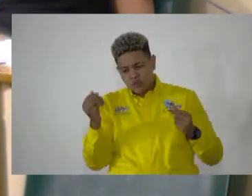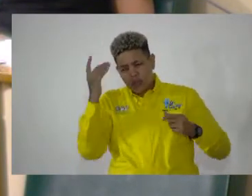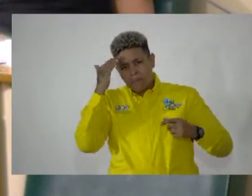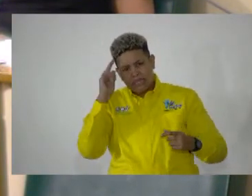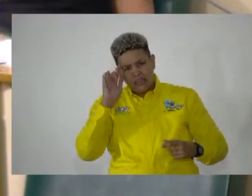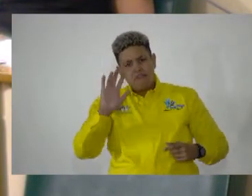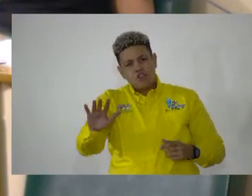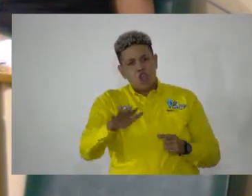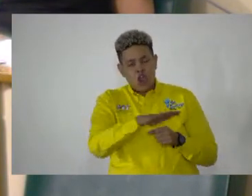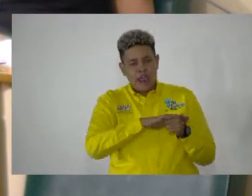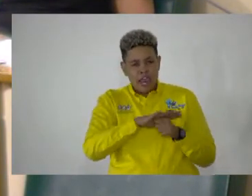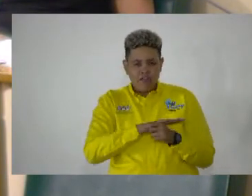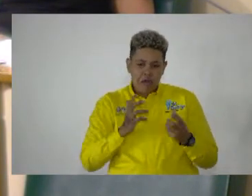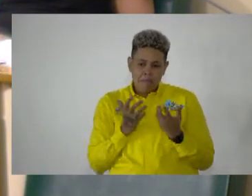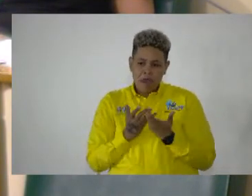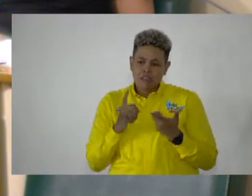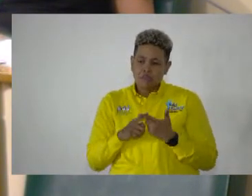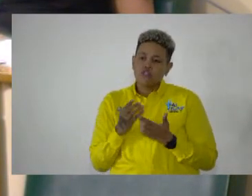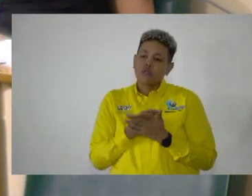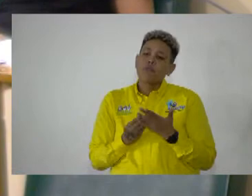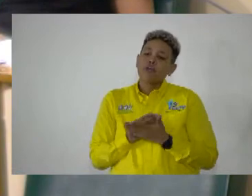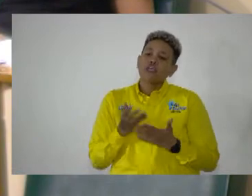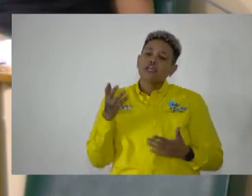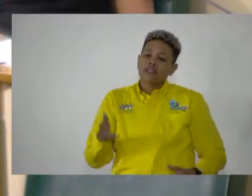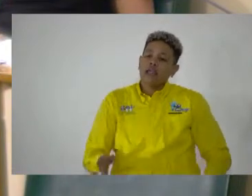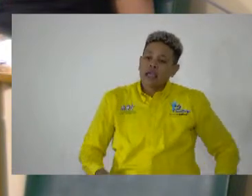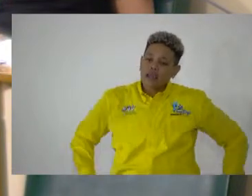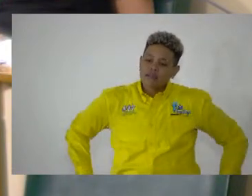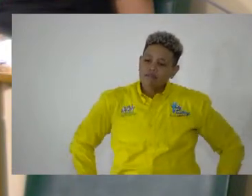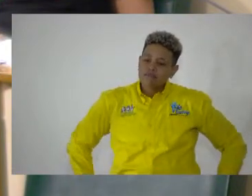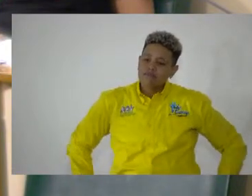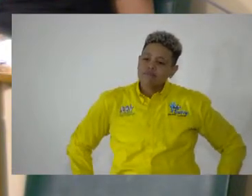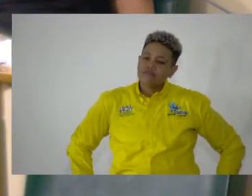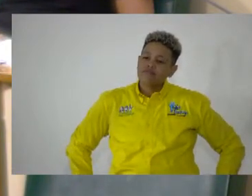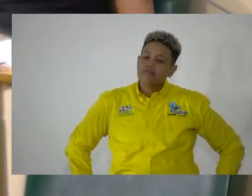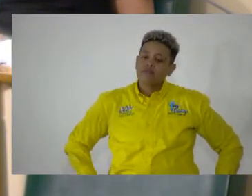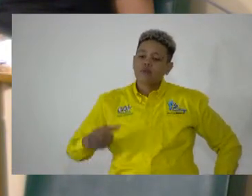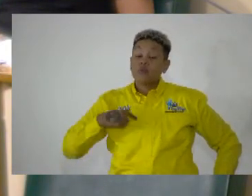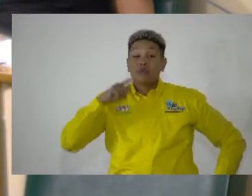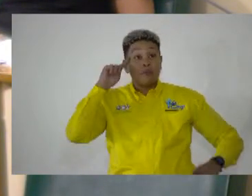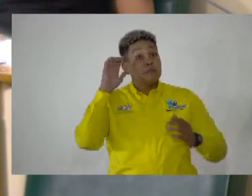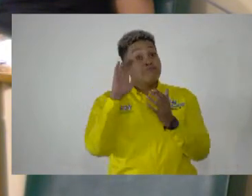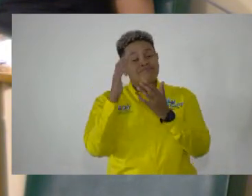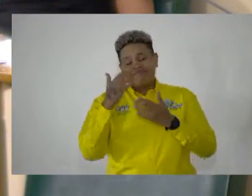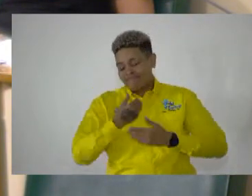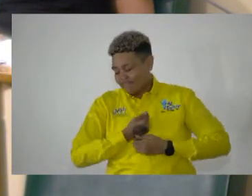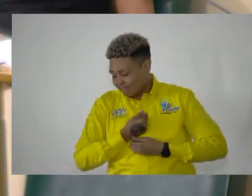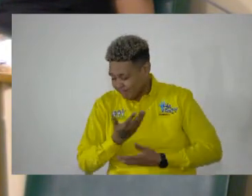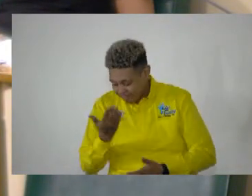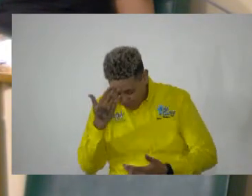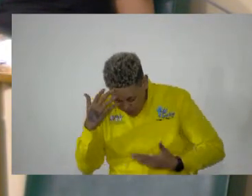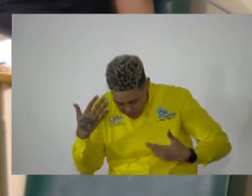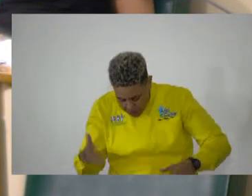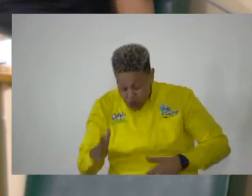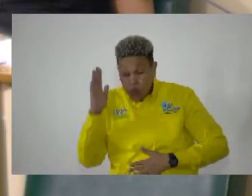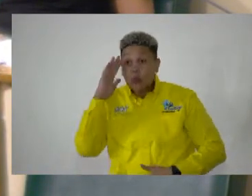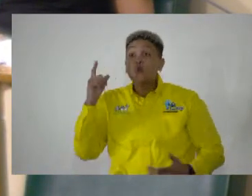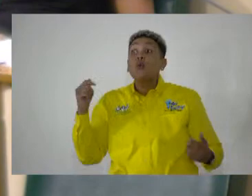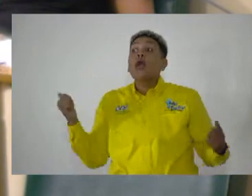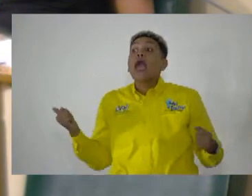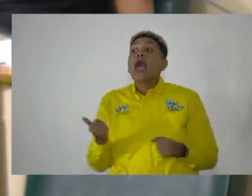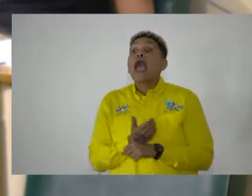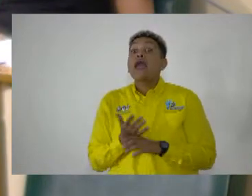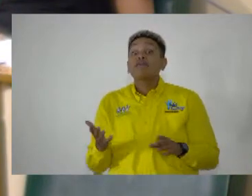for your area and the budget that is there. We concede up front that you will not be able to do